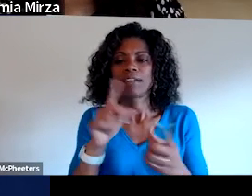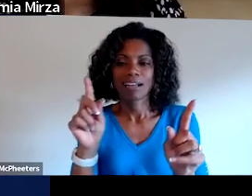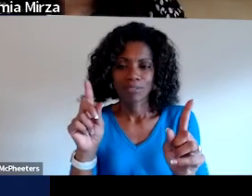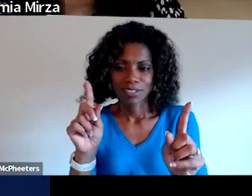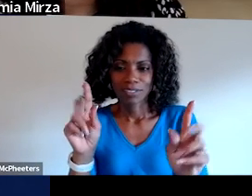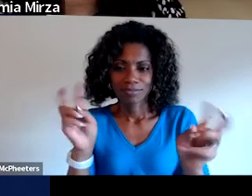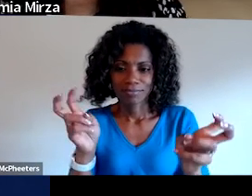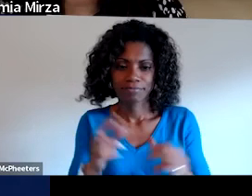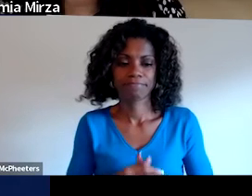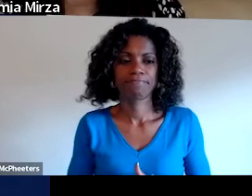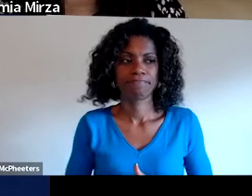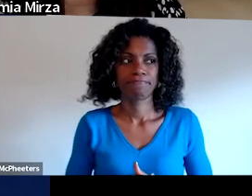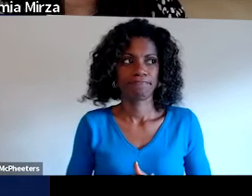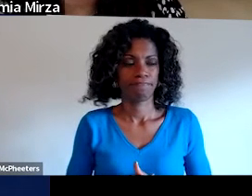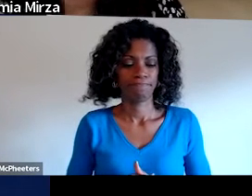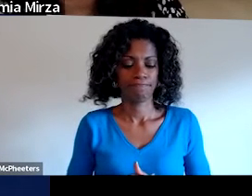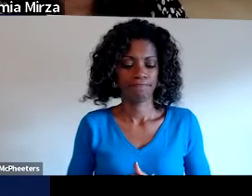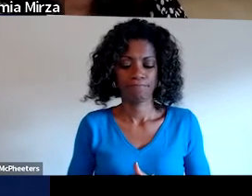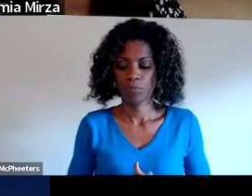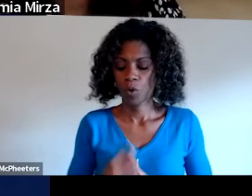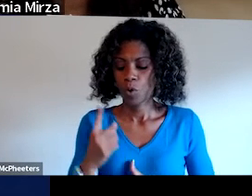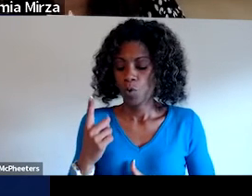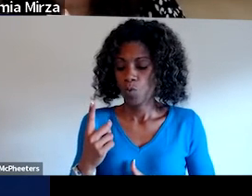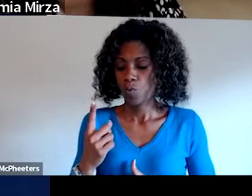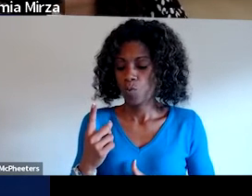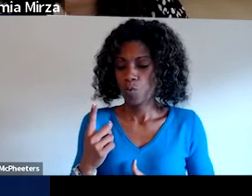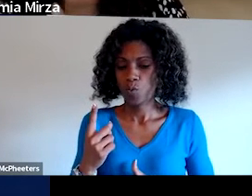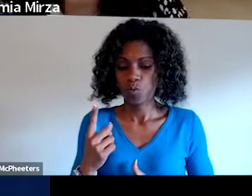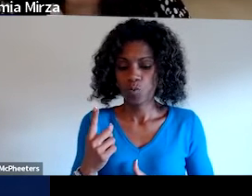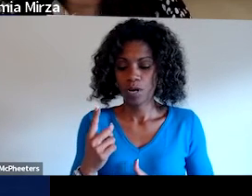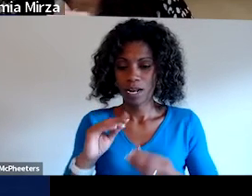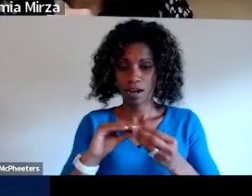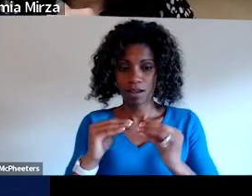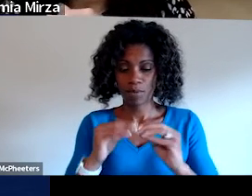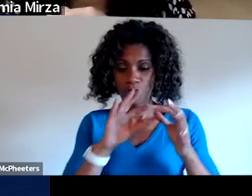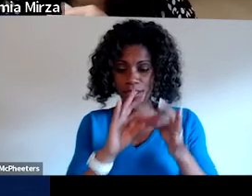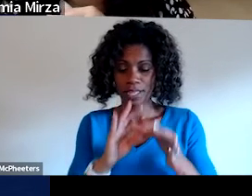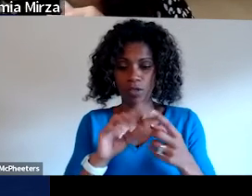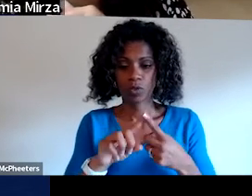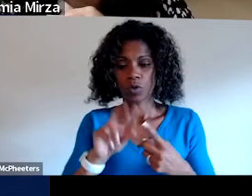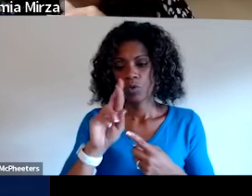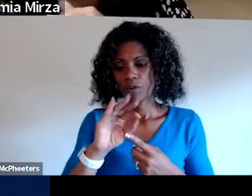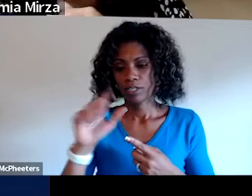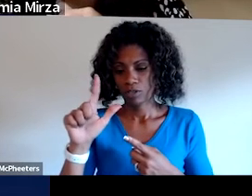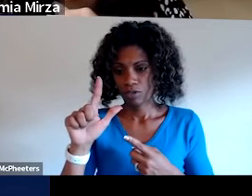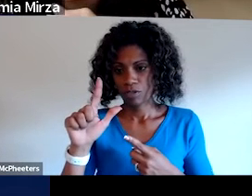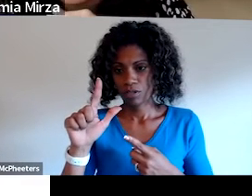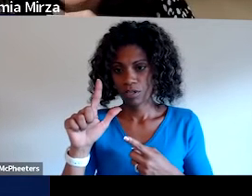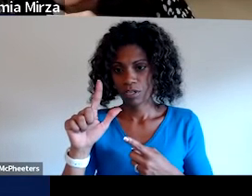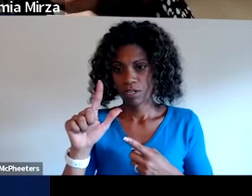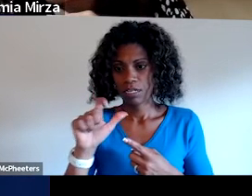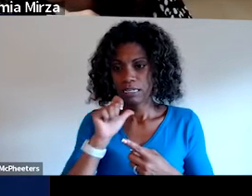can share around really racial injustice and what's happened since 2020 is when we look at the deaths due to